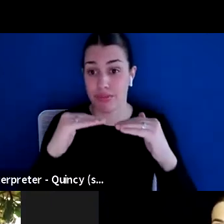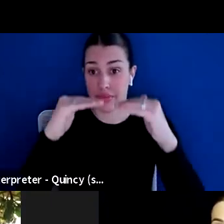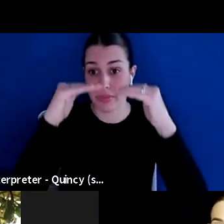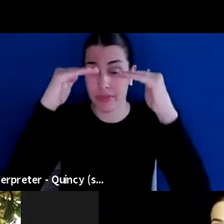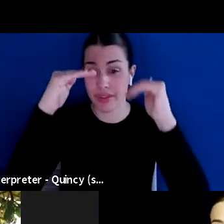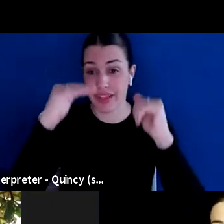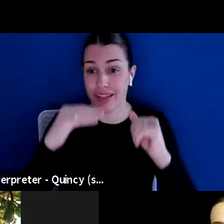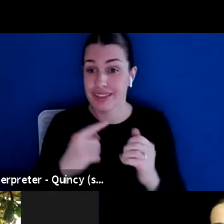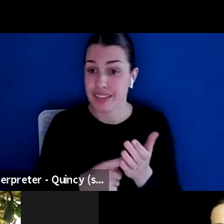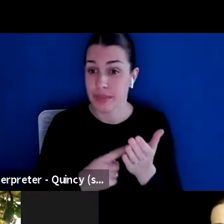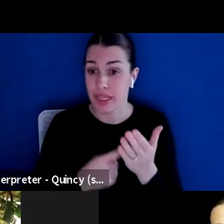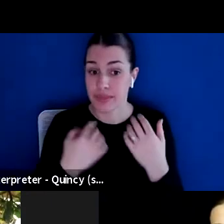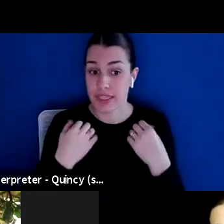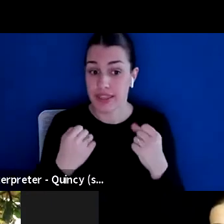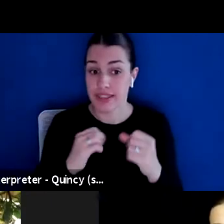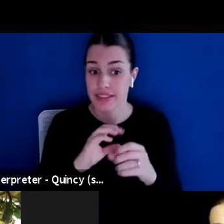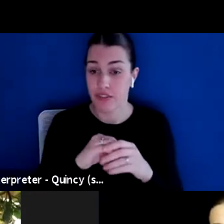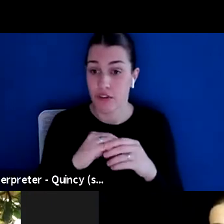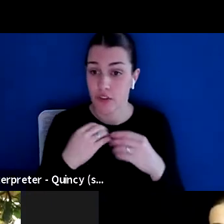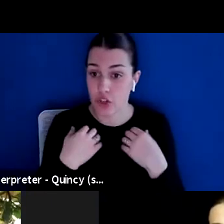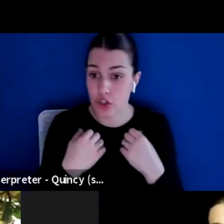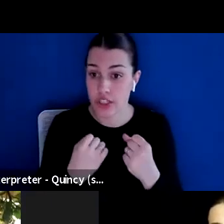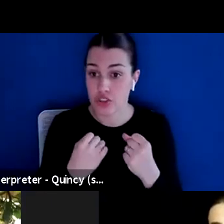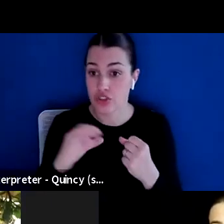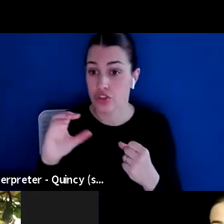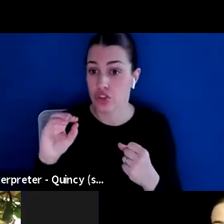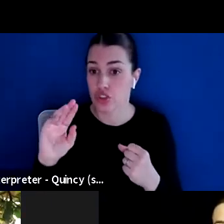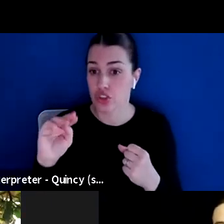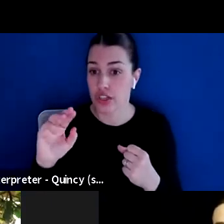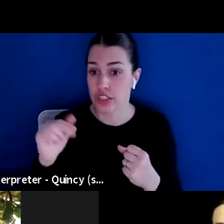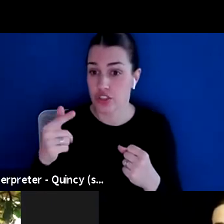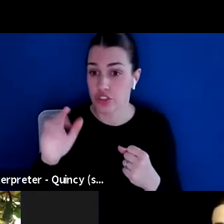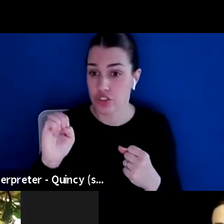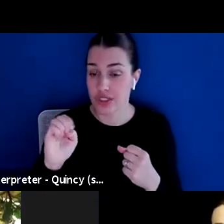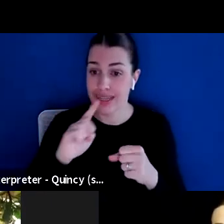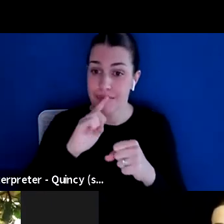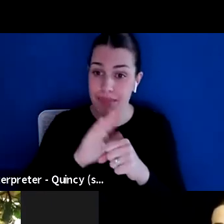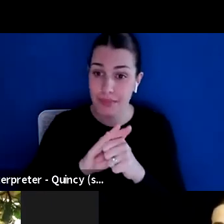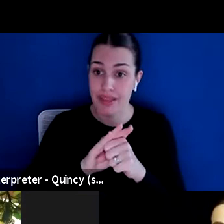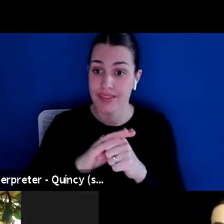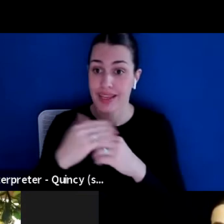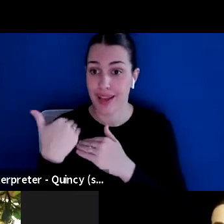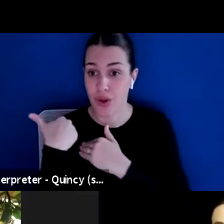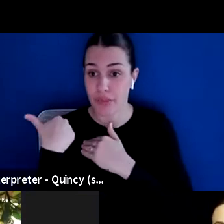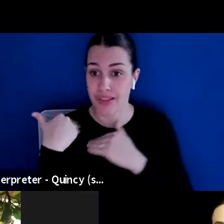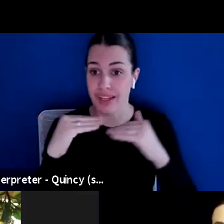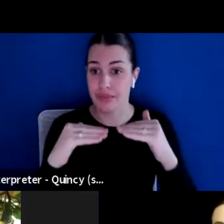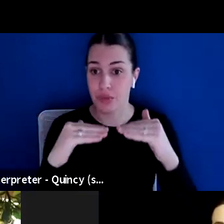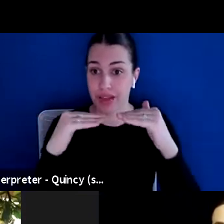involves courage and commitment and accountability and kind of moving up that pyramid to